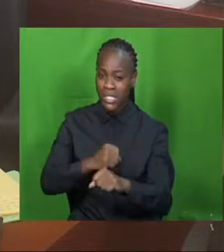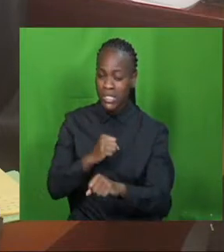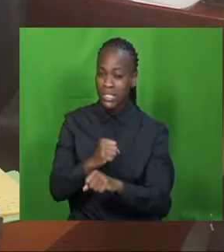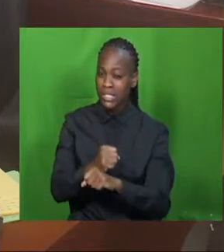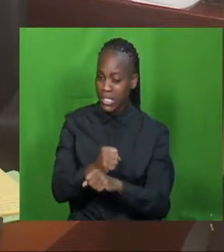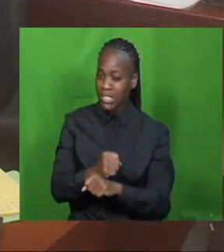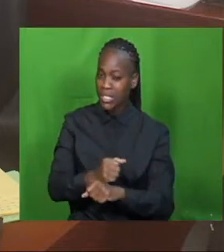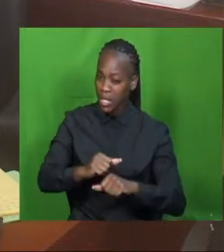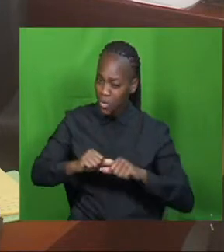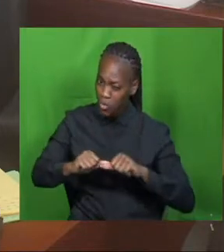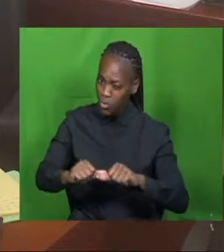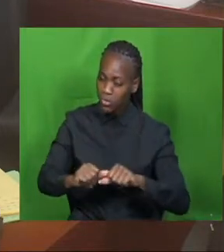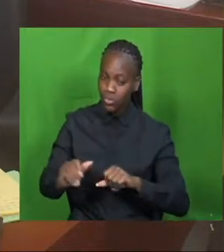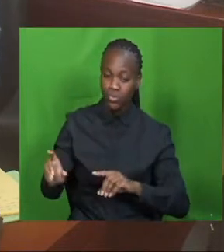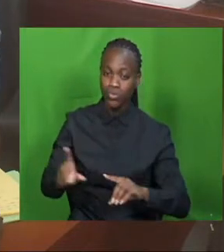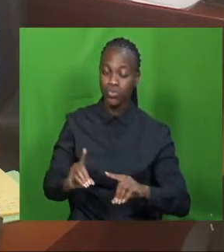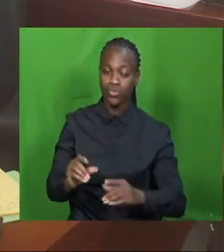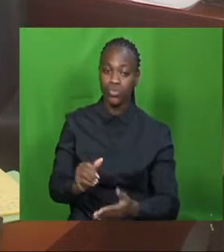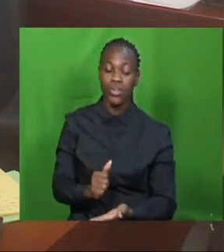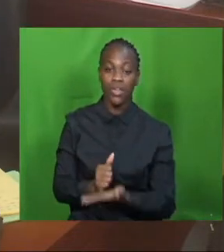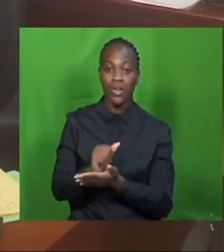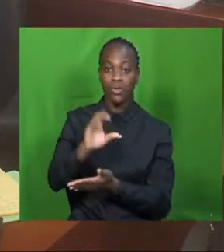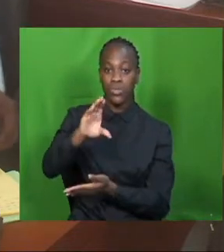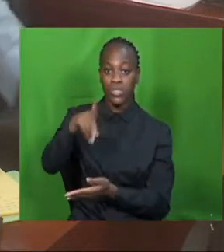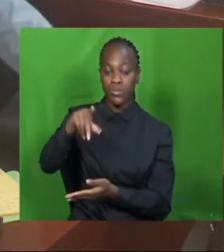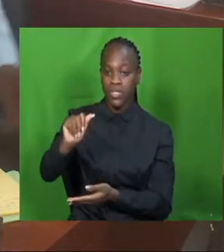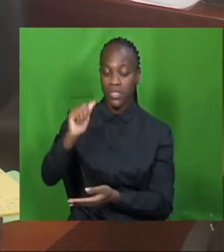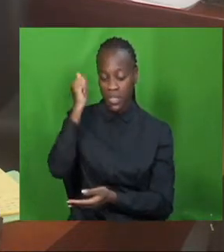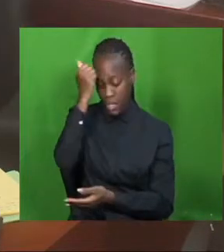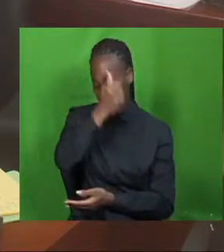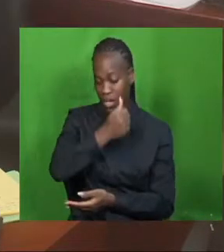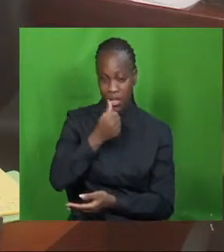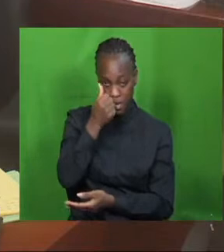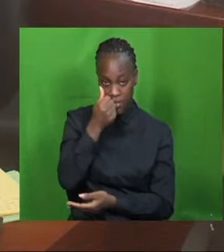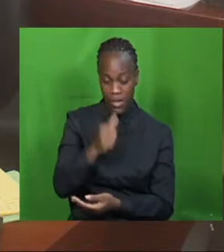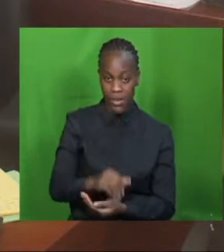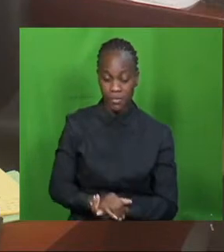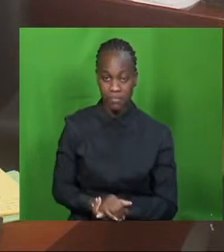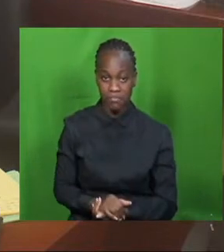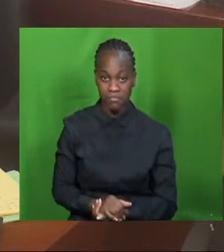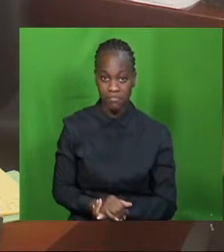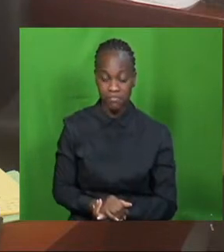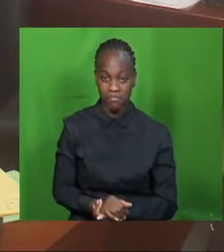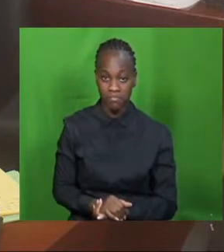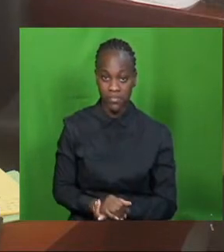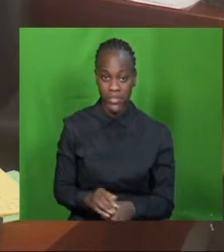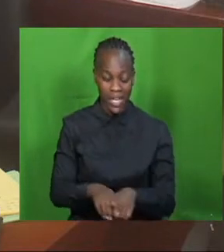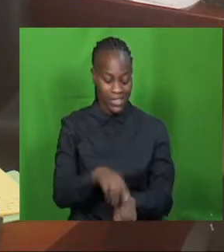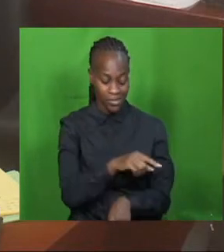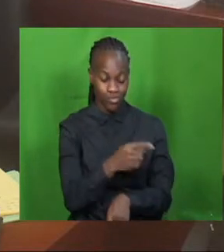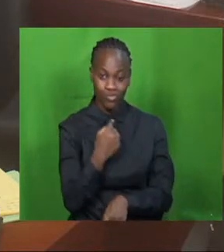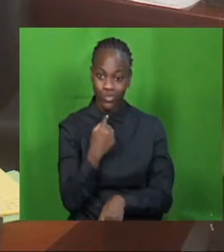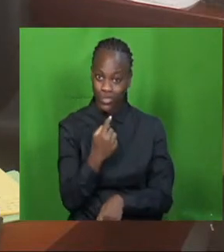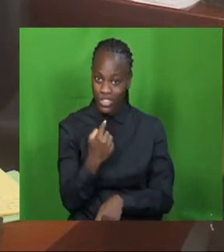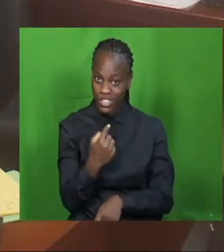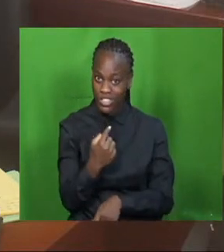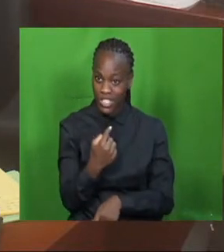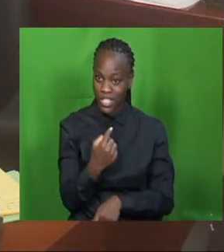abeyance. But Tanzania has been doing so well for the Africa